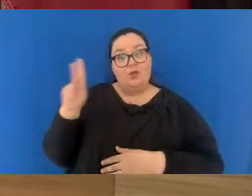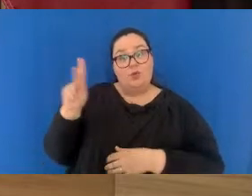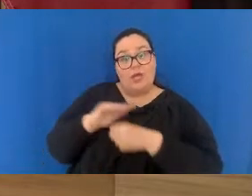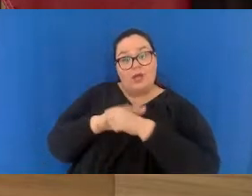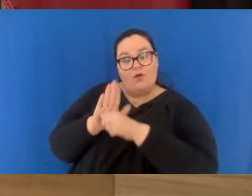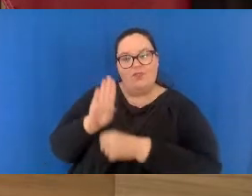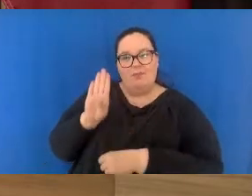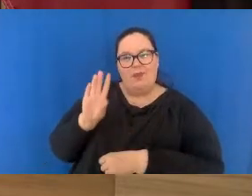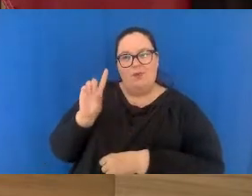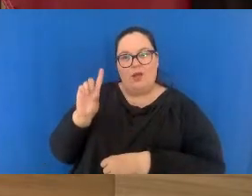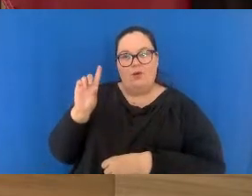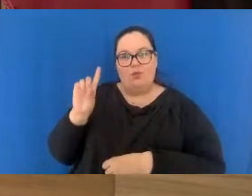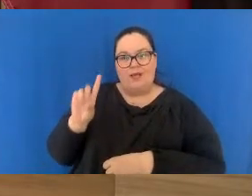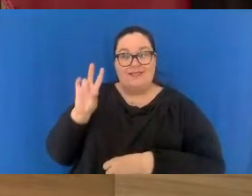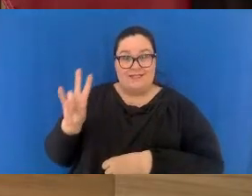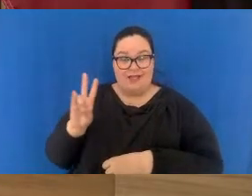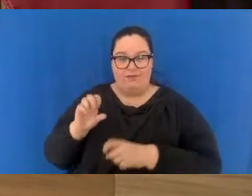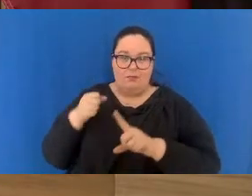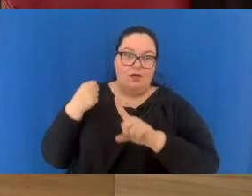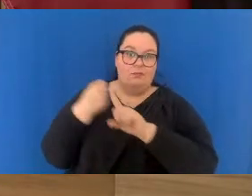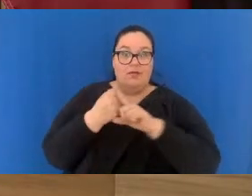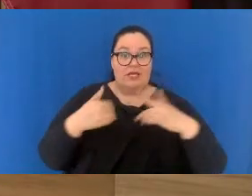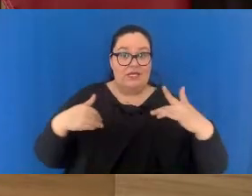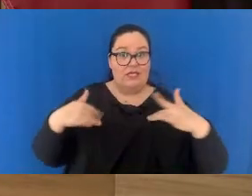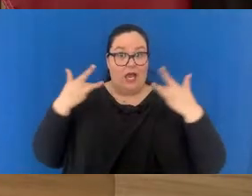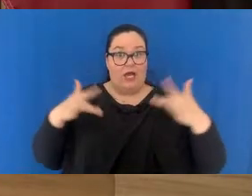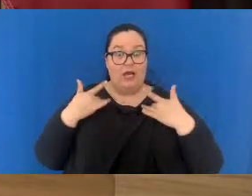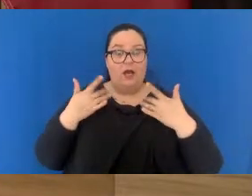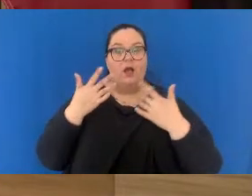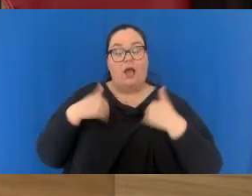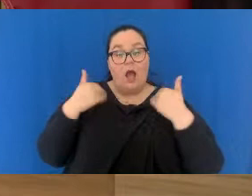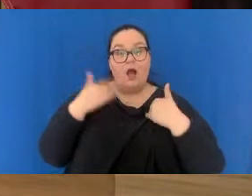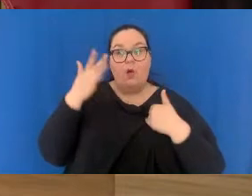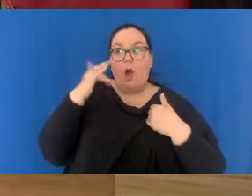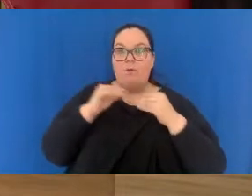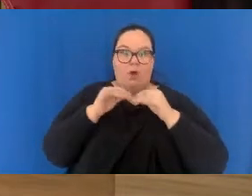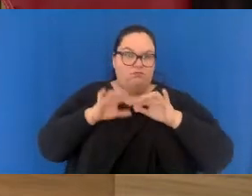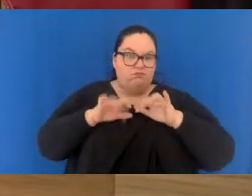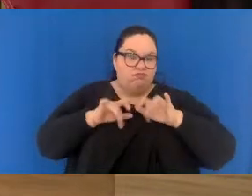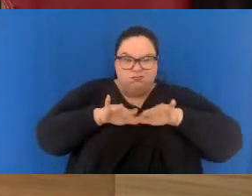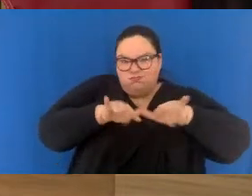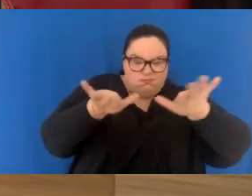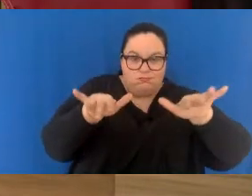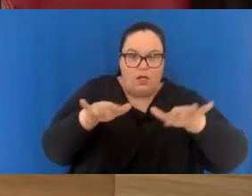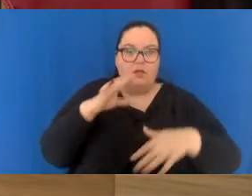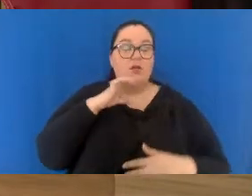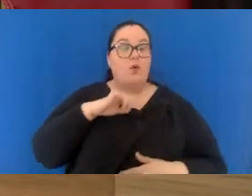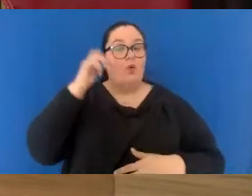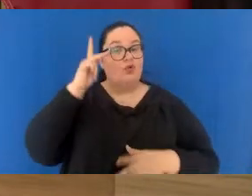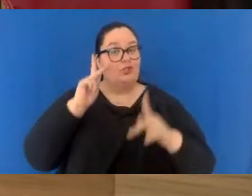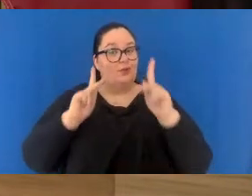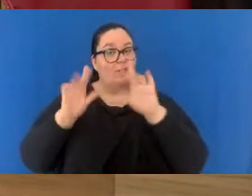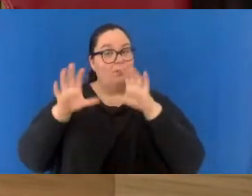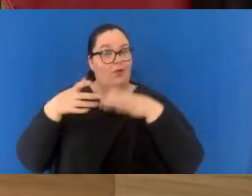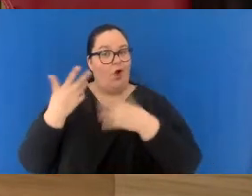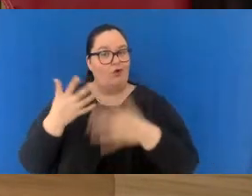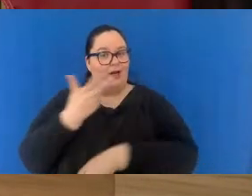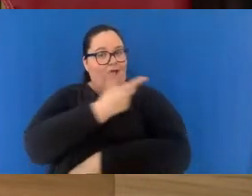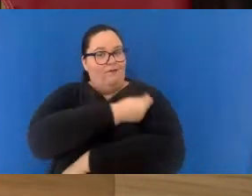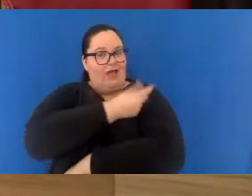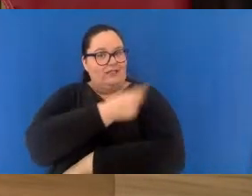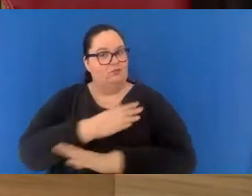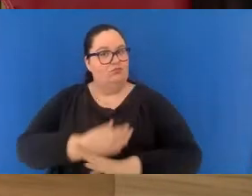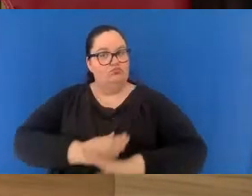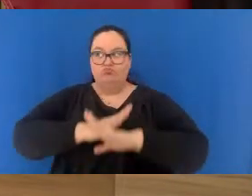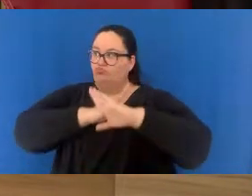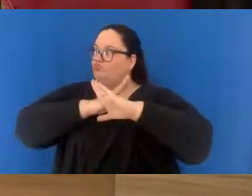two reasons. One, it's just a more aggressive virus, and two, the older populations are getting vaccinated, so they're protected right